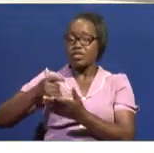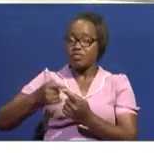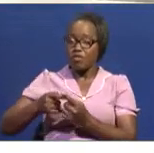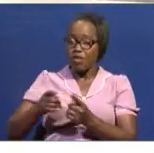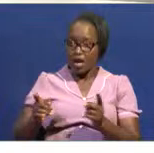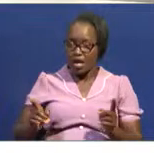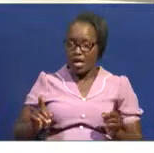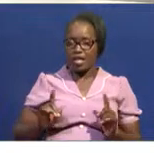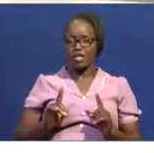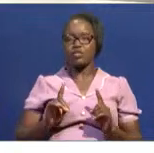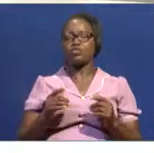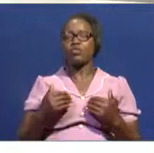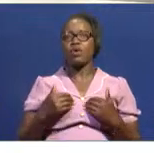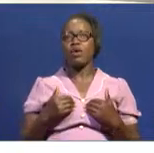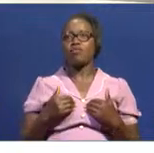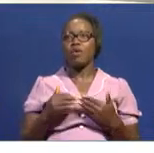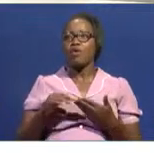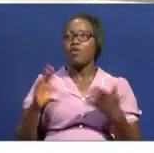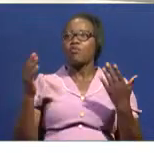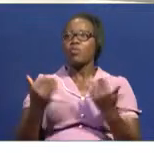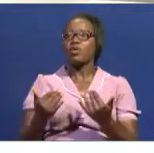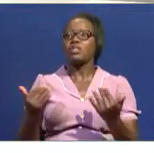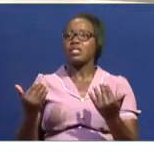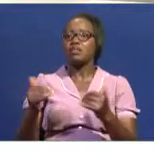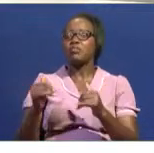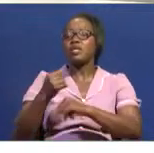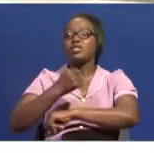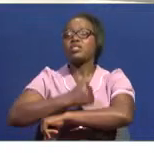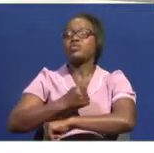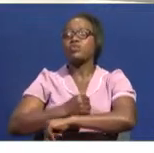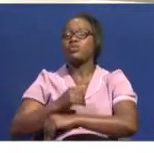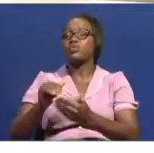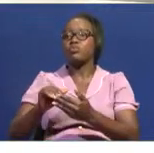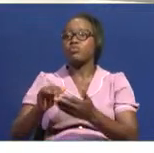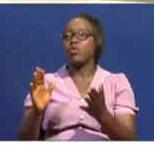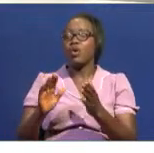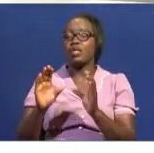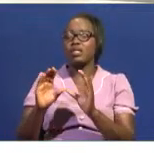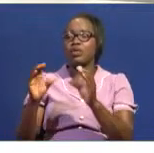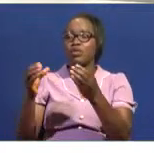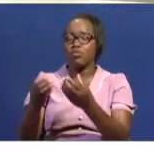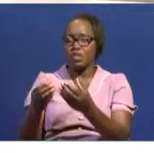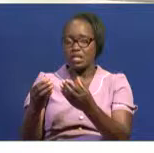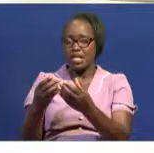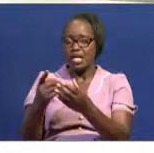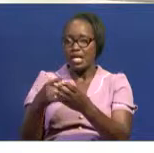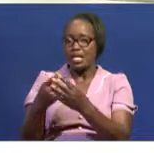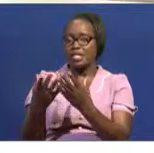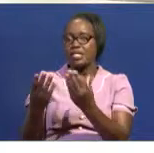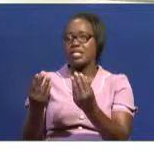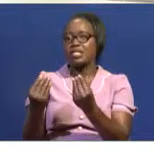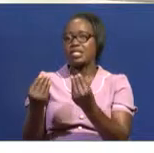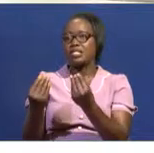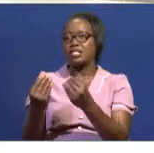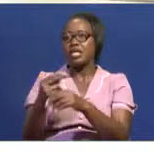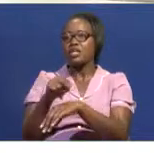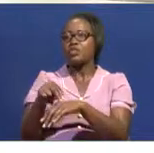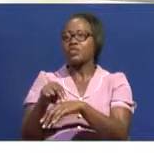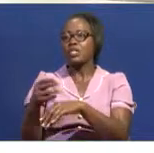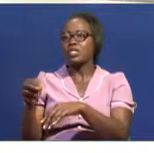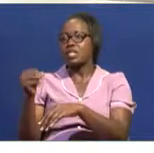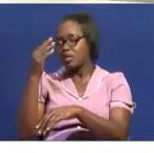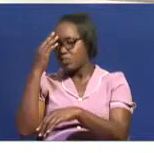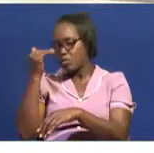us to have more children playing in schools, more children playing in the community, and then it is easier to nurture these children,